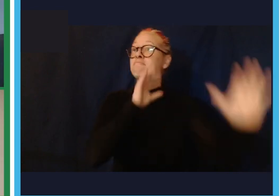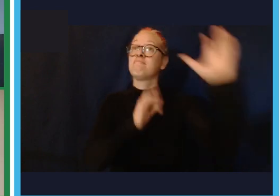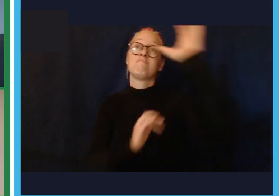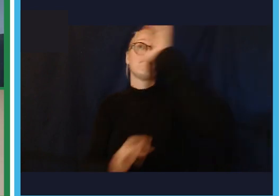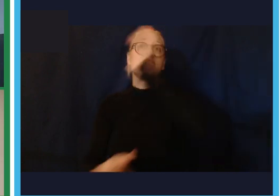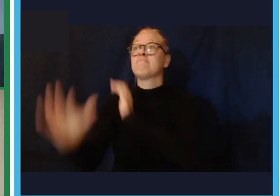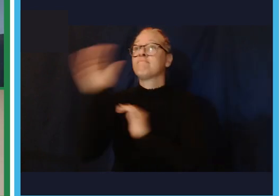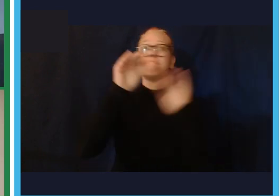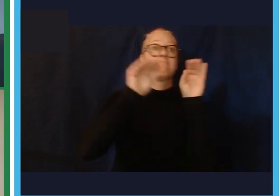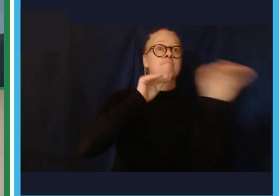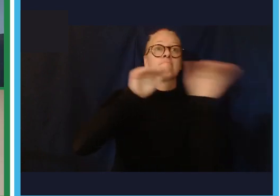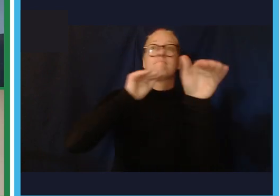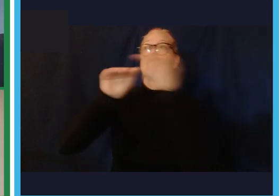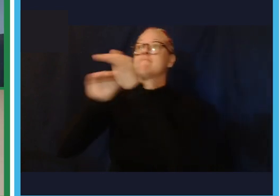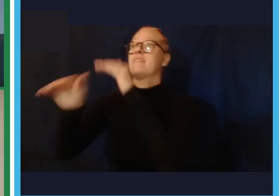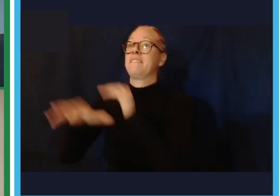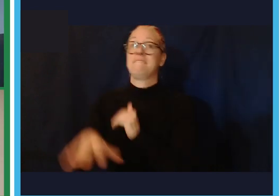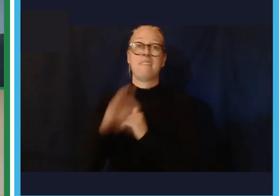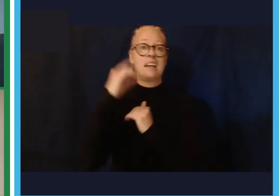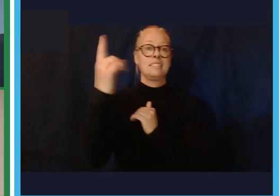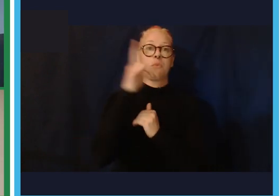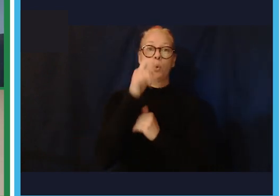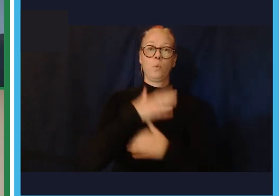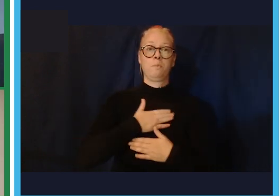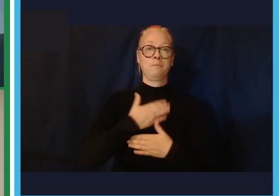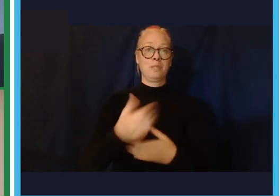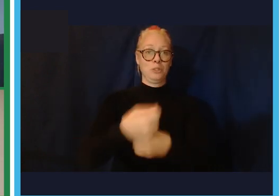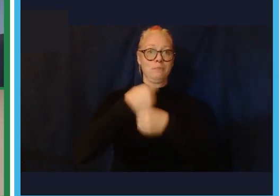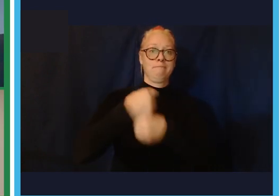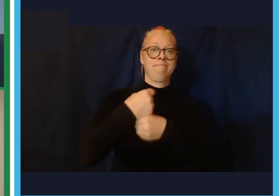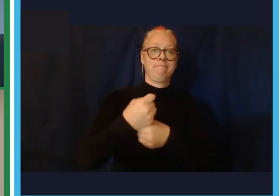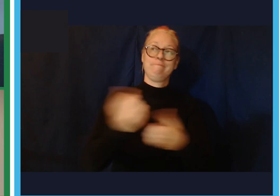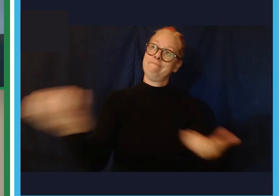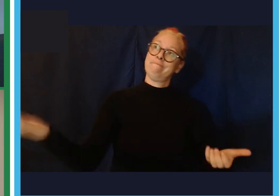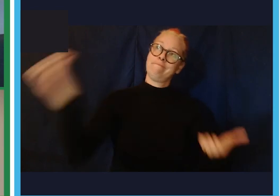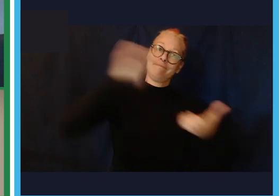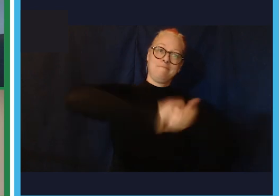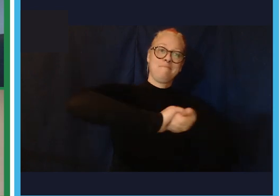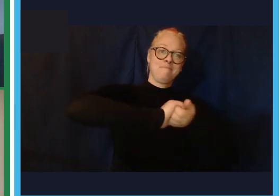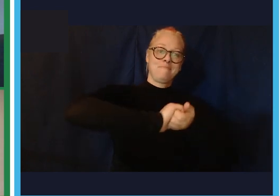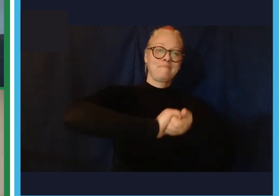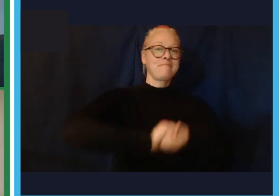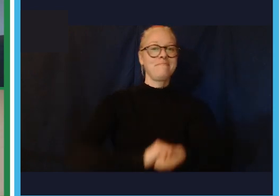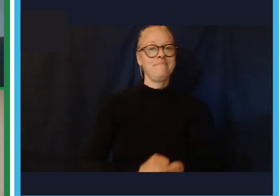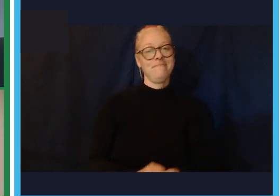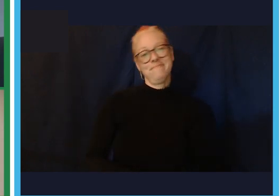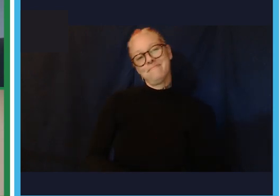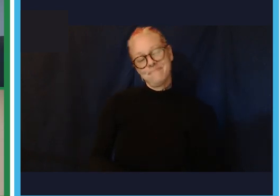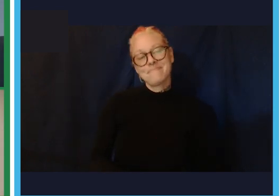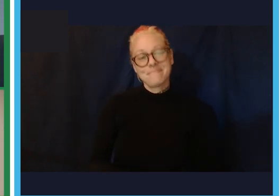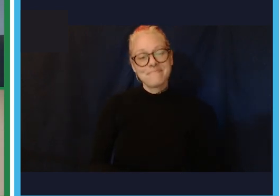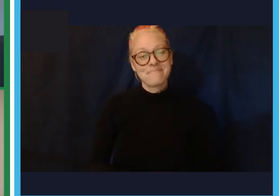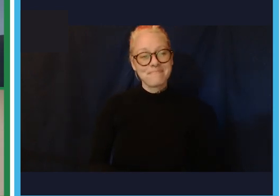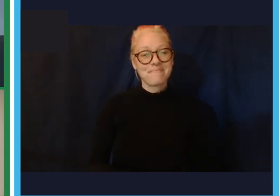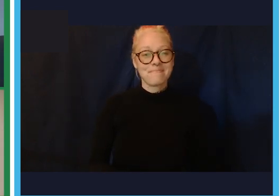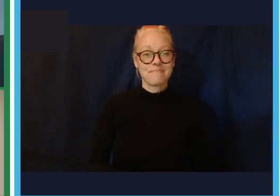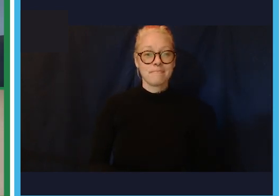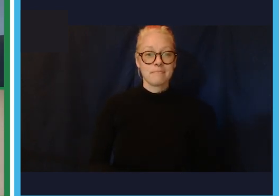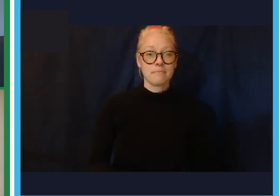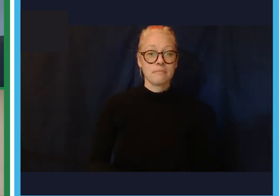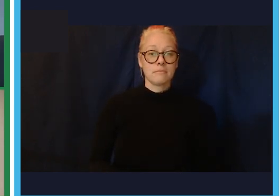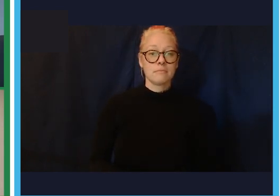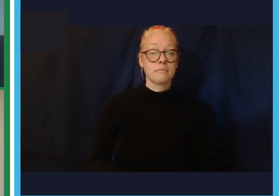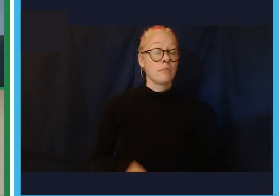dating, you know, we're into long-term commitment here, you know, not just... There's paperwork